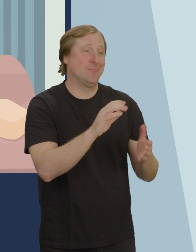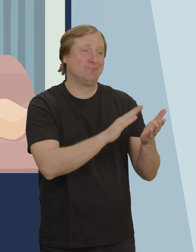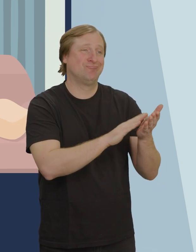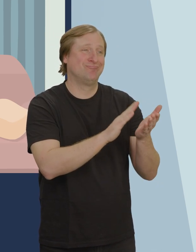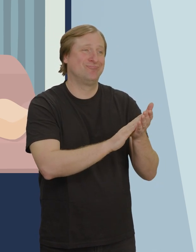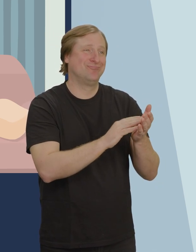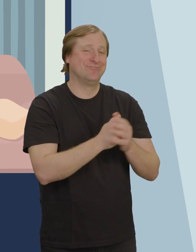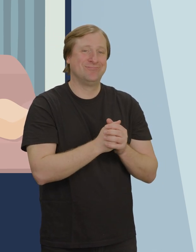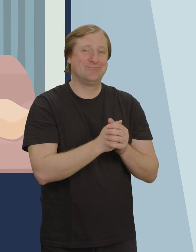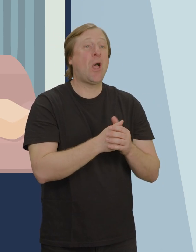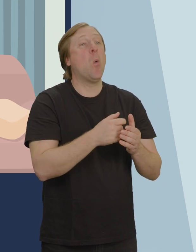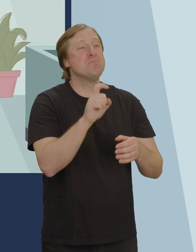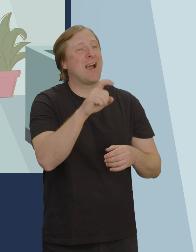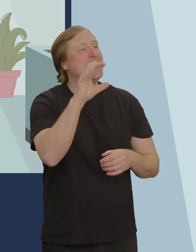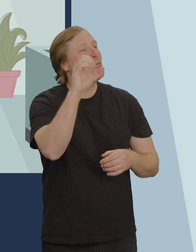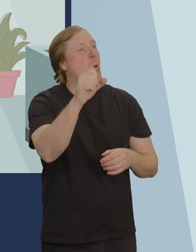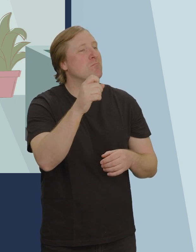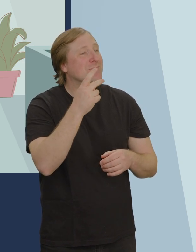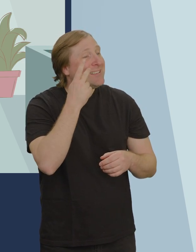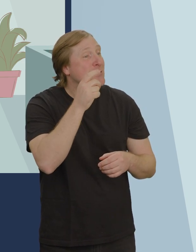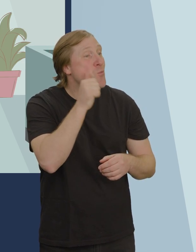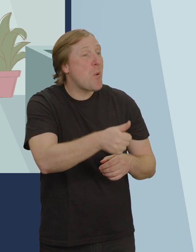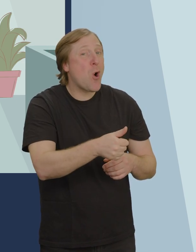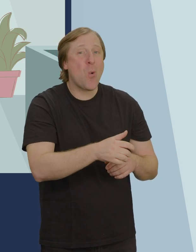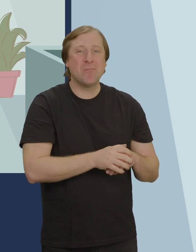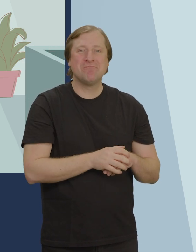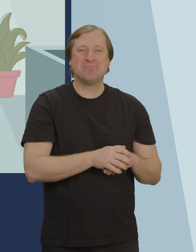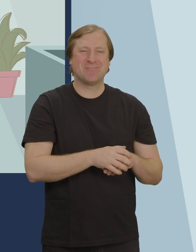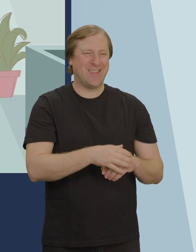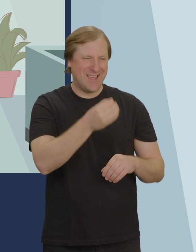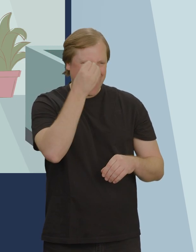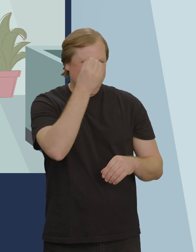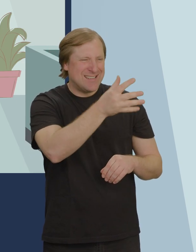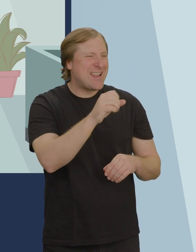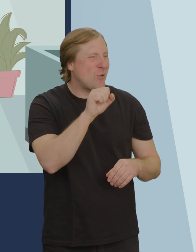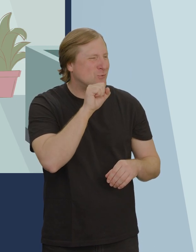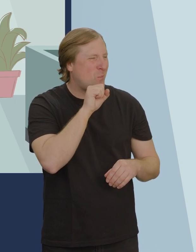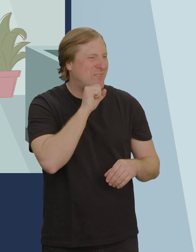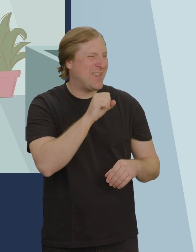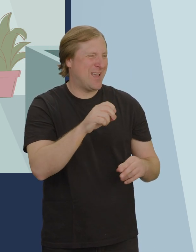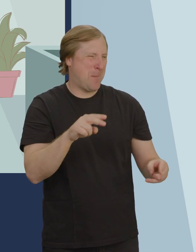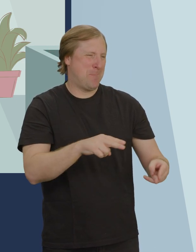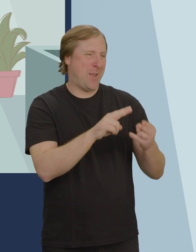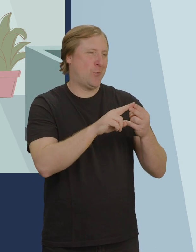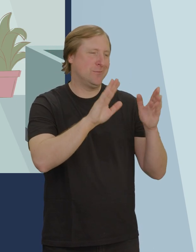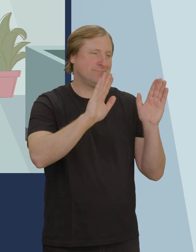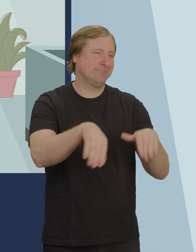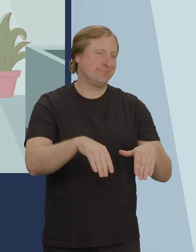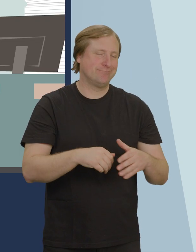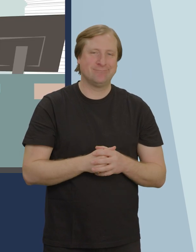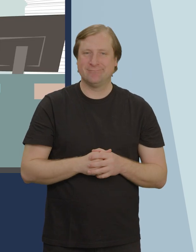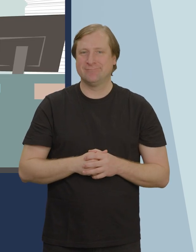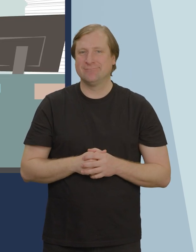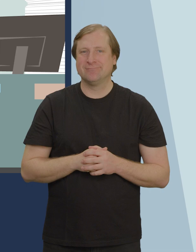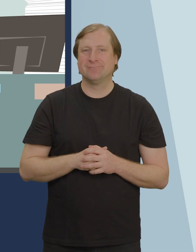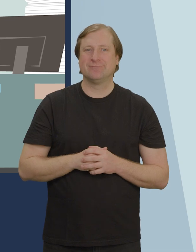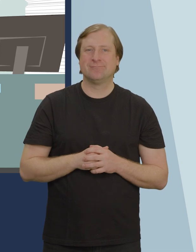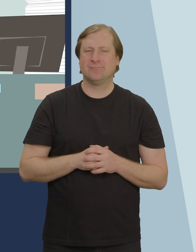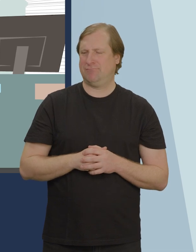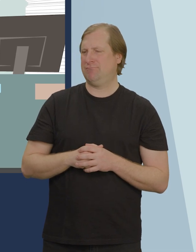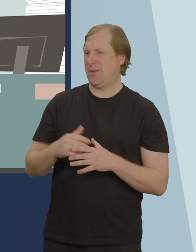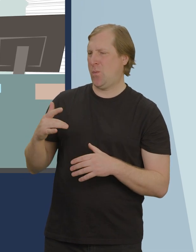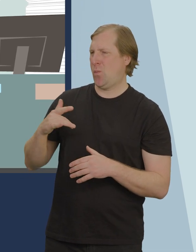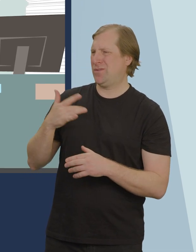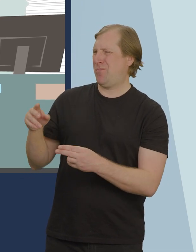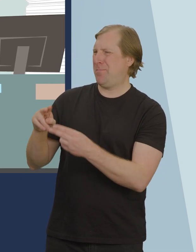sainthood. Hey, I gotta go, but I'll see you guys tomorrow. By the way, tell Sophia that Vinny says Paris is overrated.